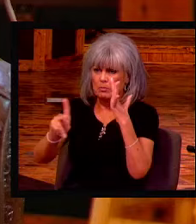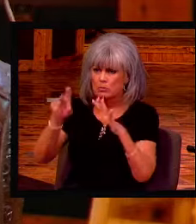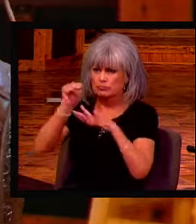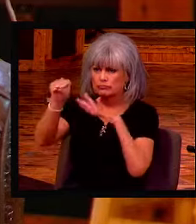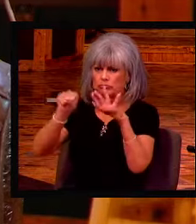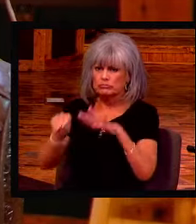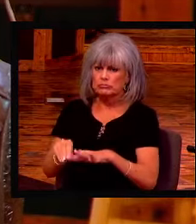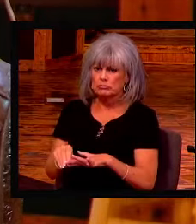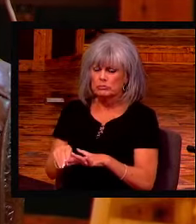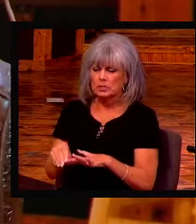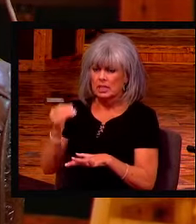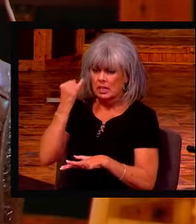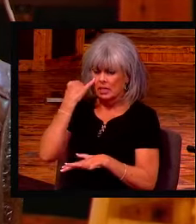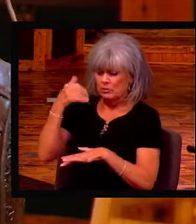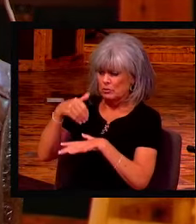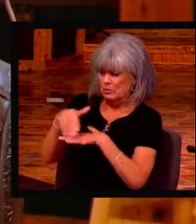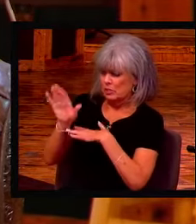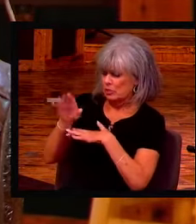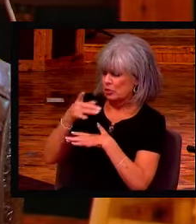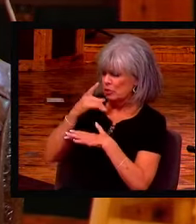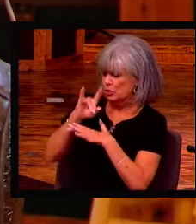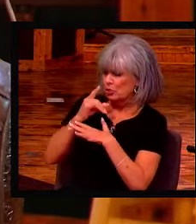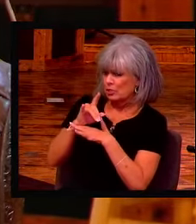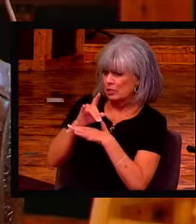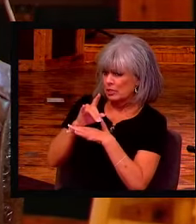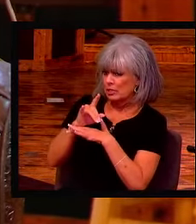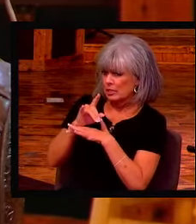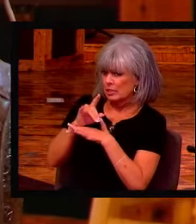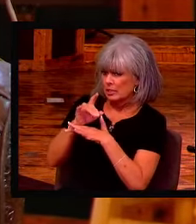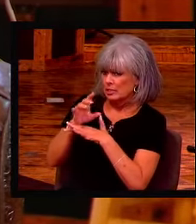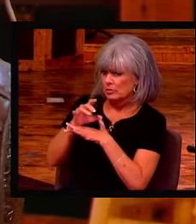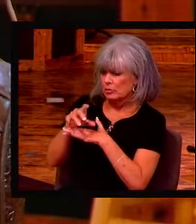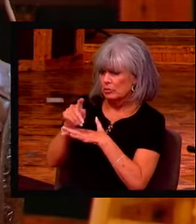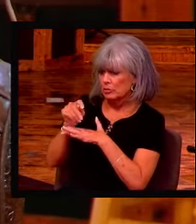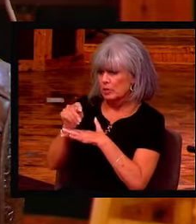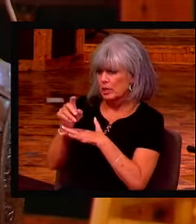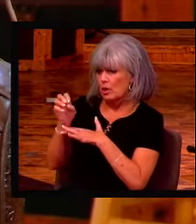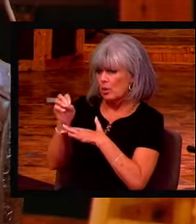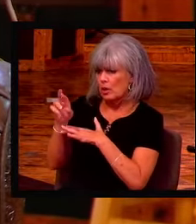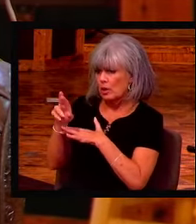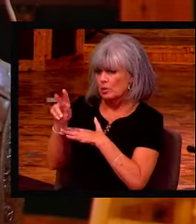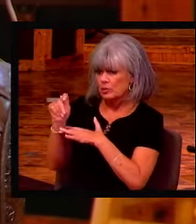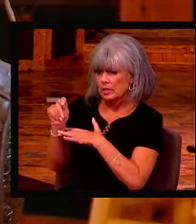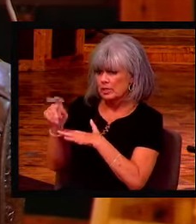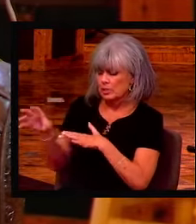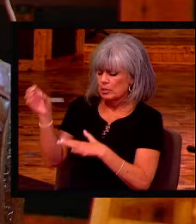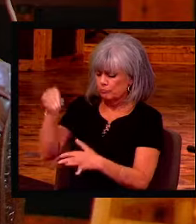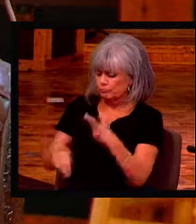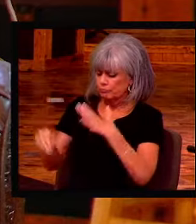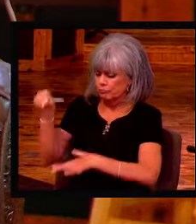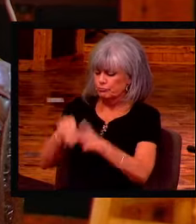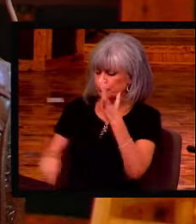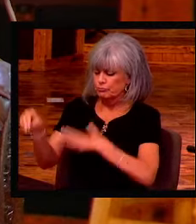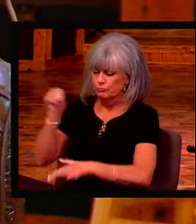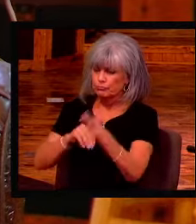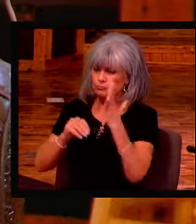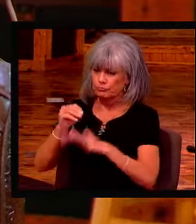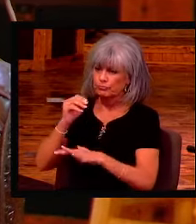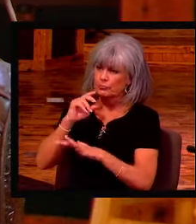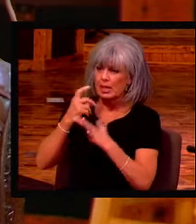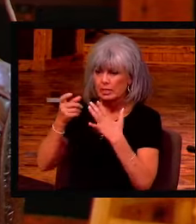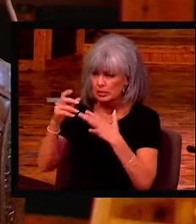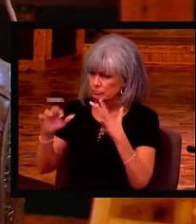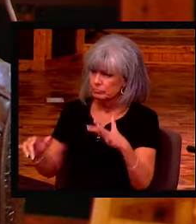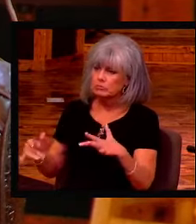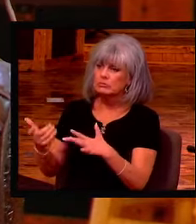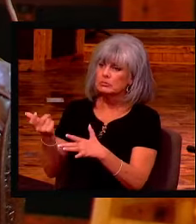children out there to trick or treat, they're just putting lots of stuff in those bags and they're bringing it back into your household.